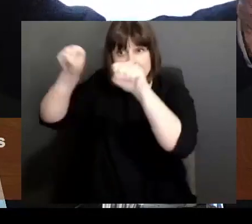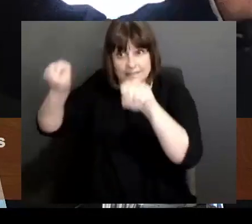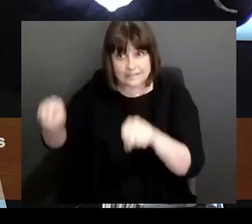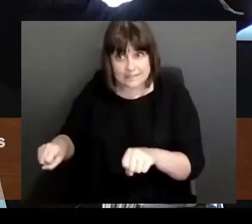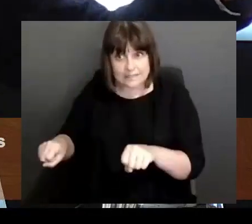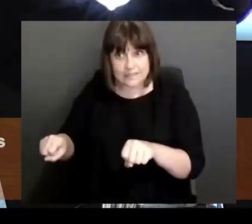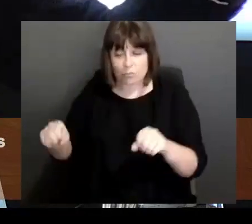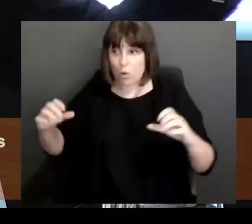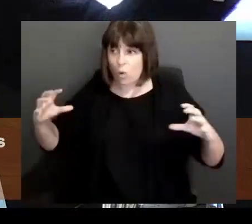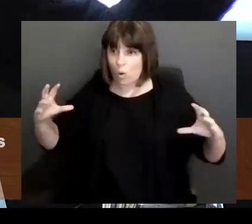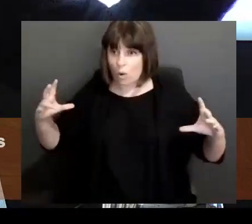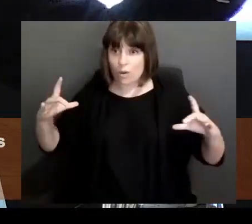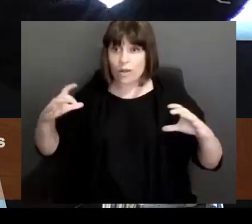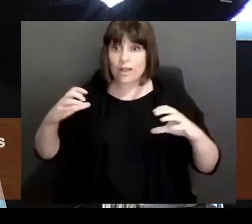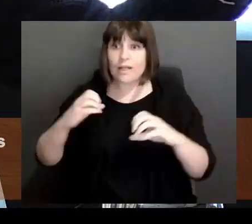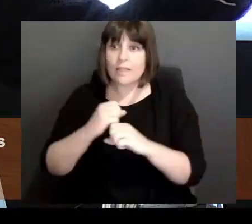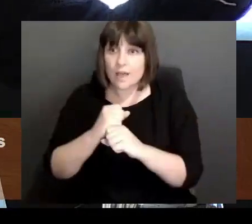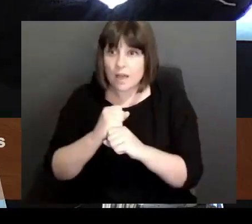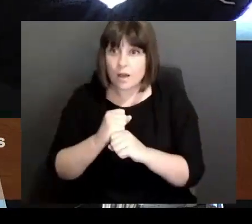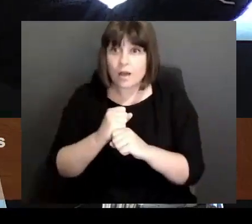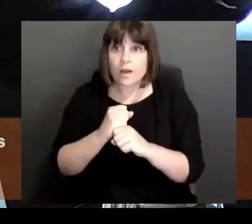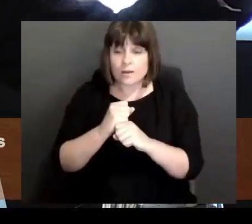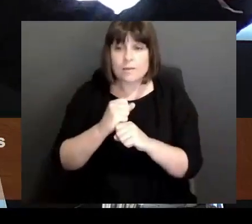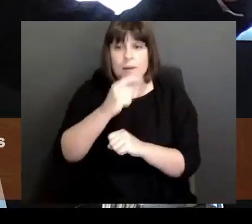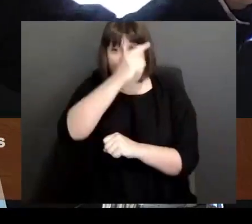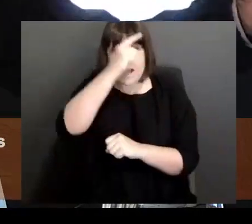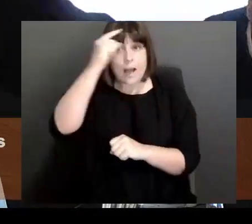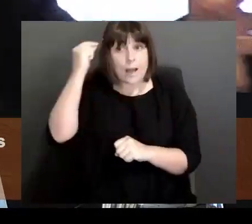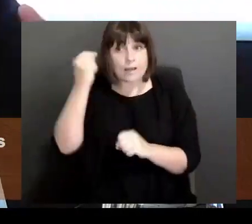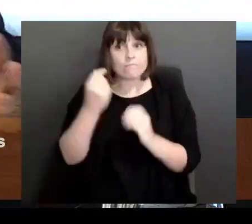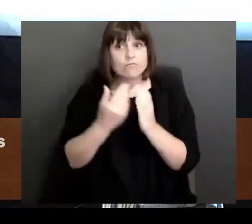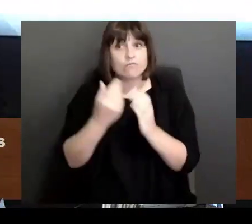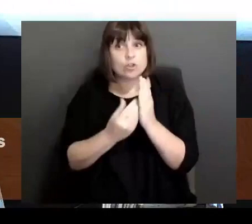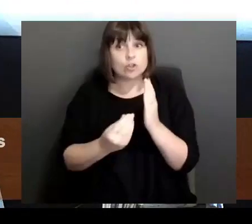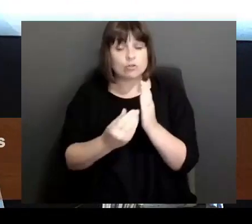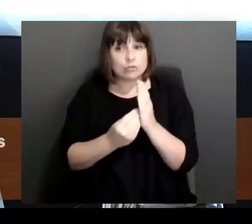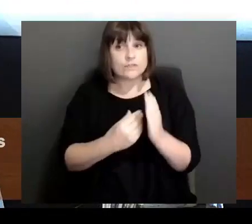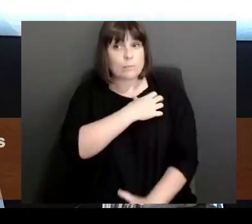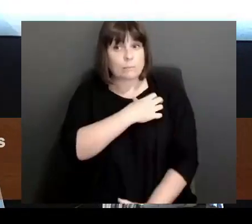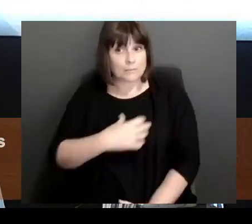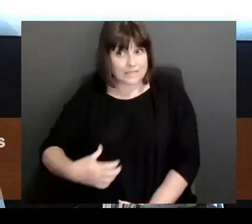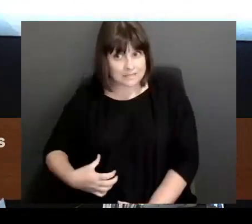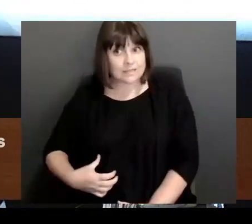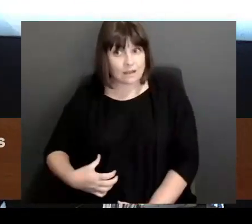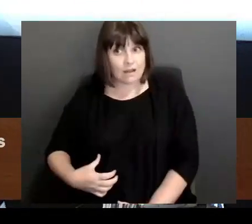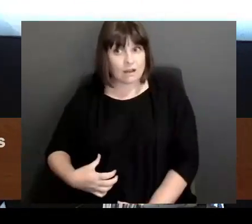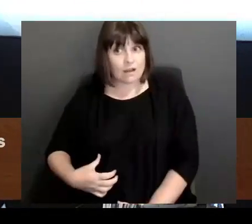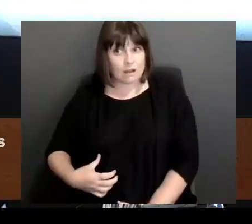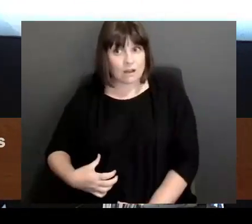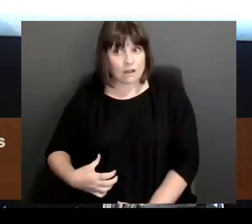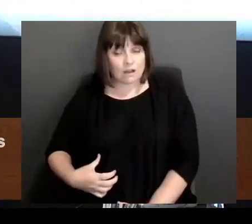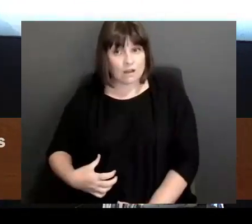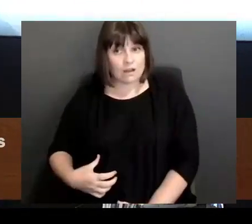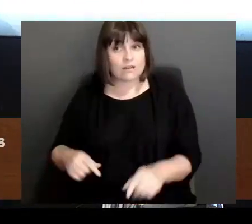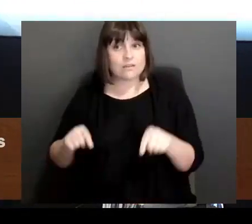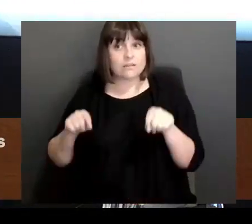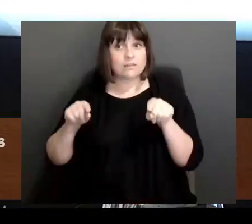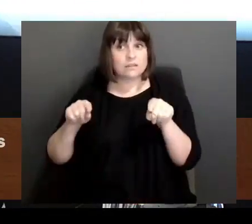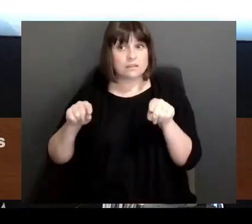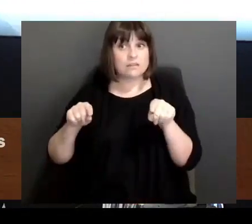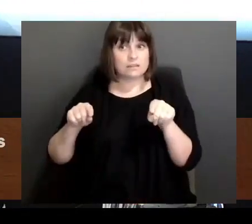Resources Minister is to take that approach to apply also to future